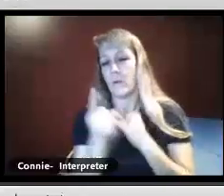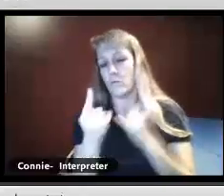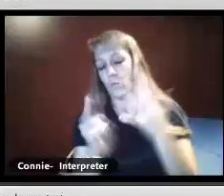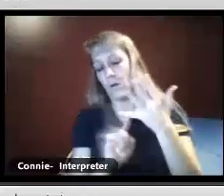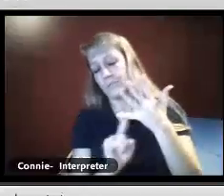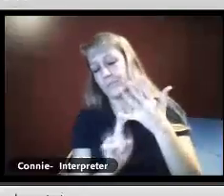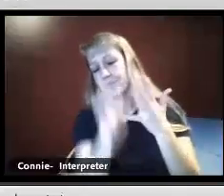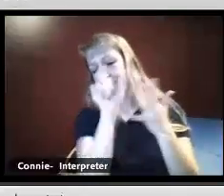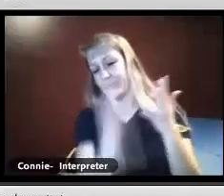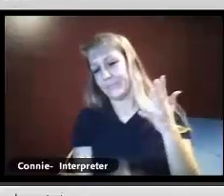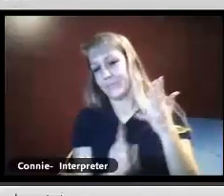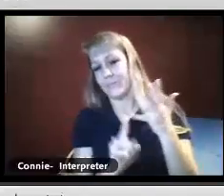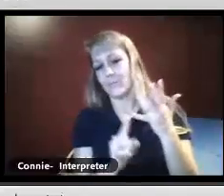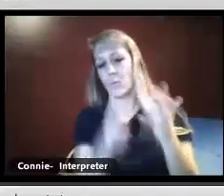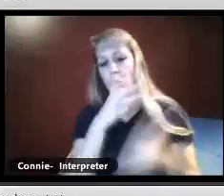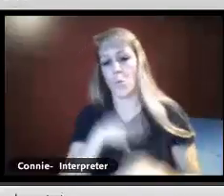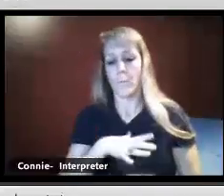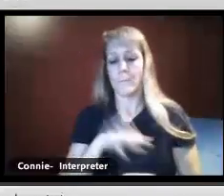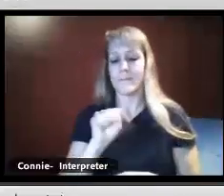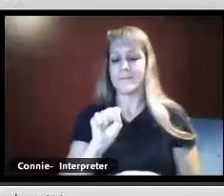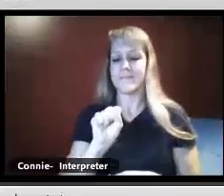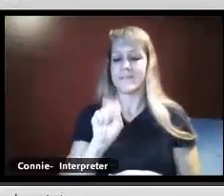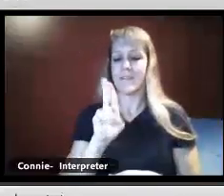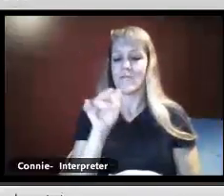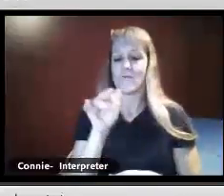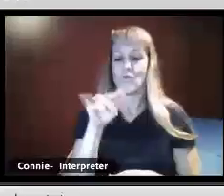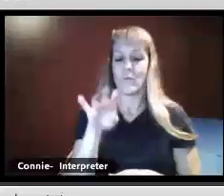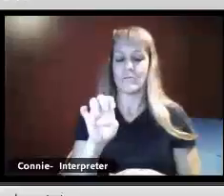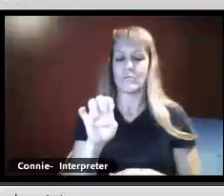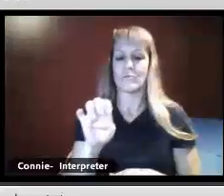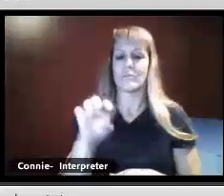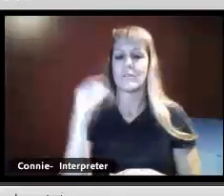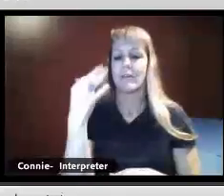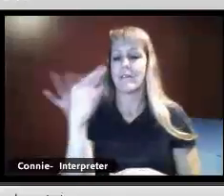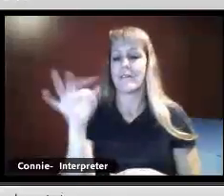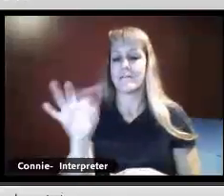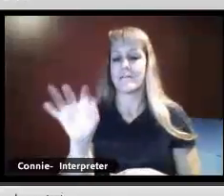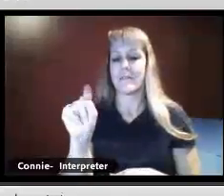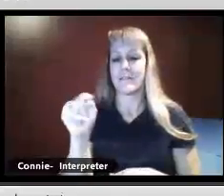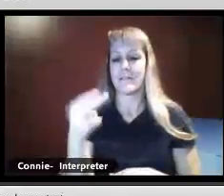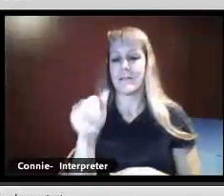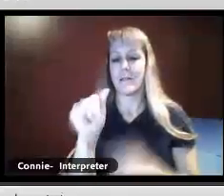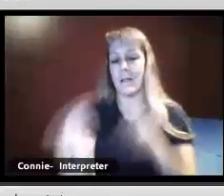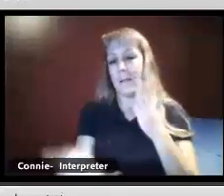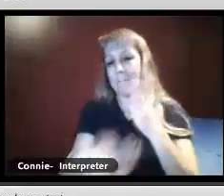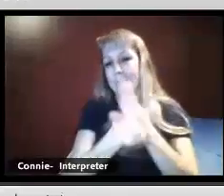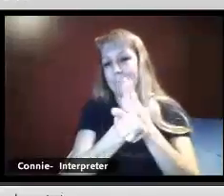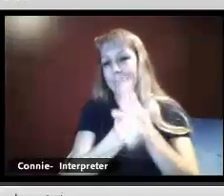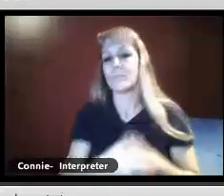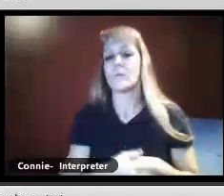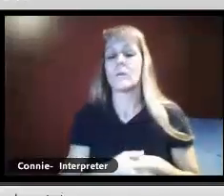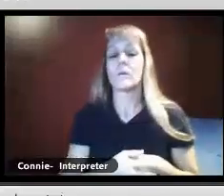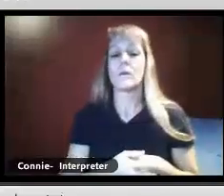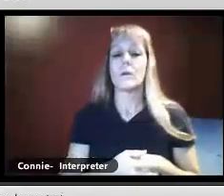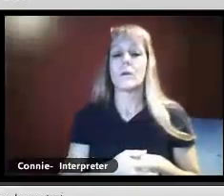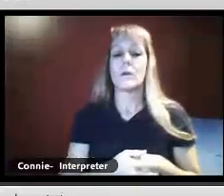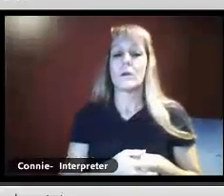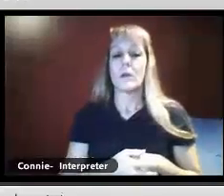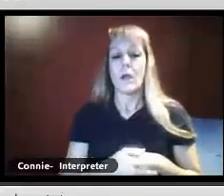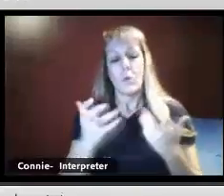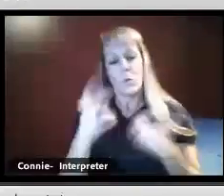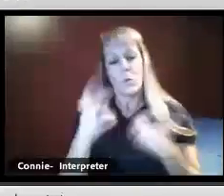column, Women's Suffrage and the 19th Amendment. All right, so I point this out so that you'll get a sense of the